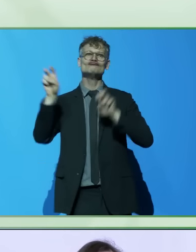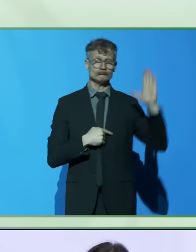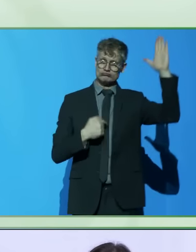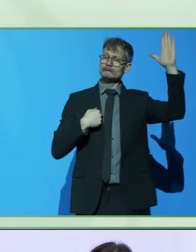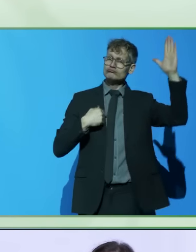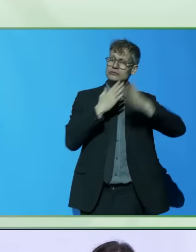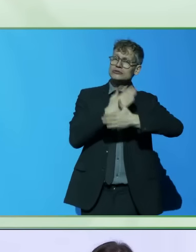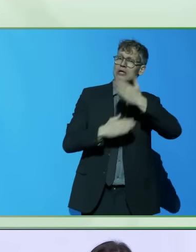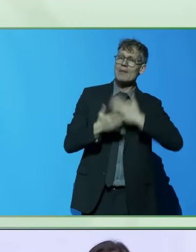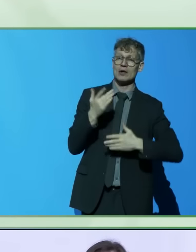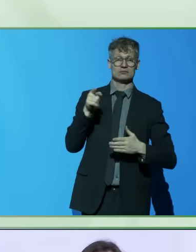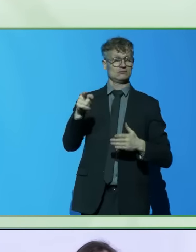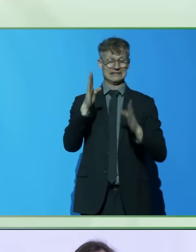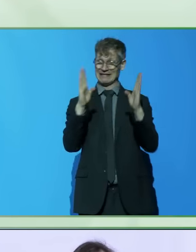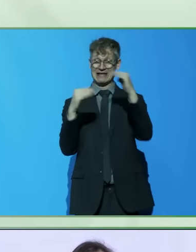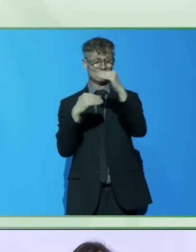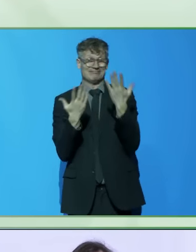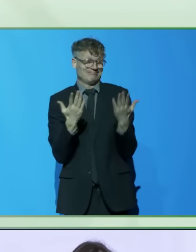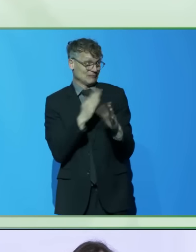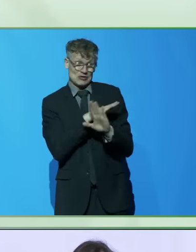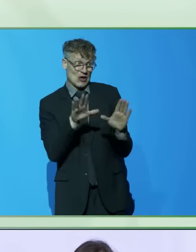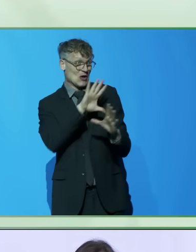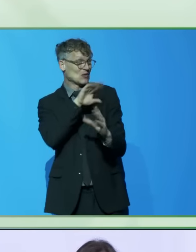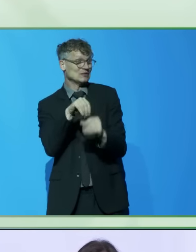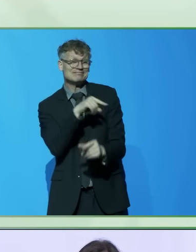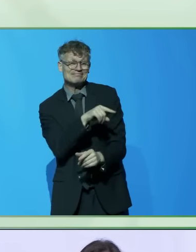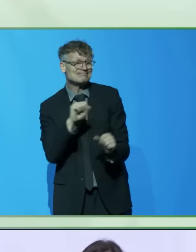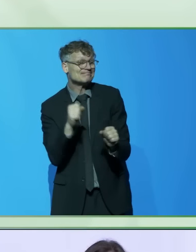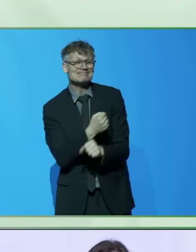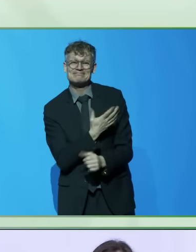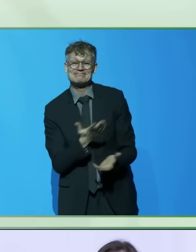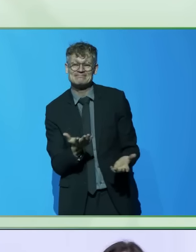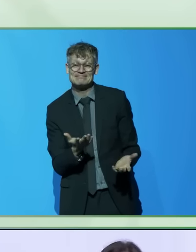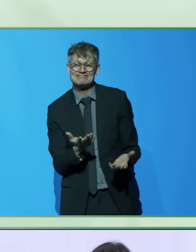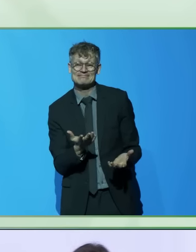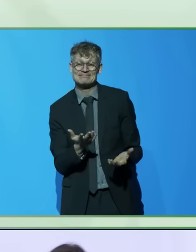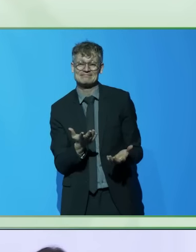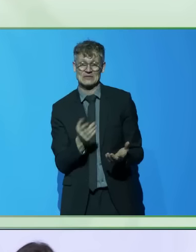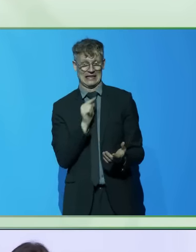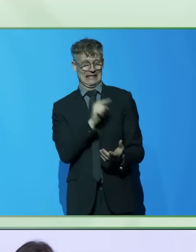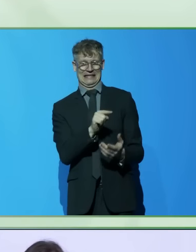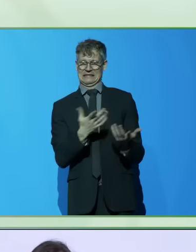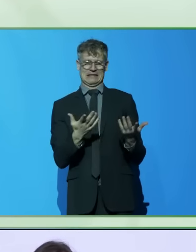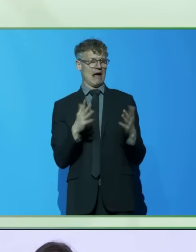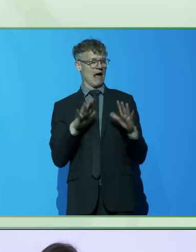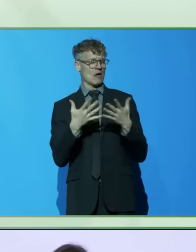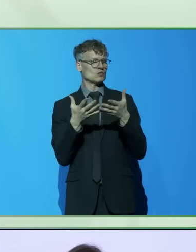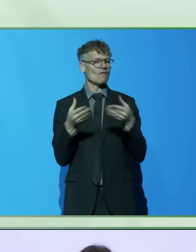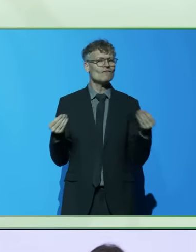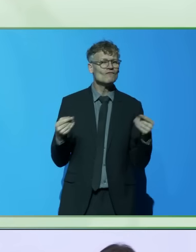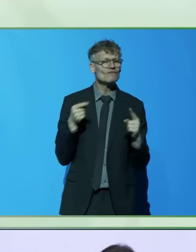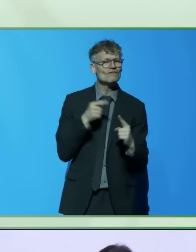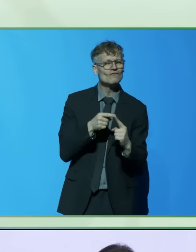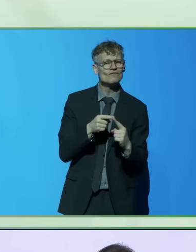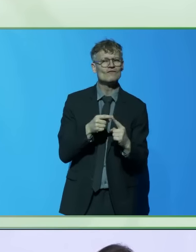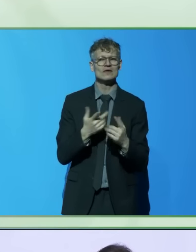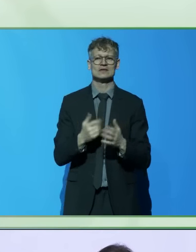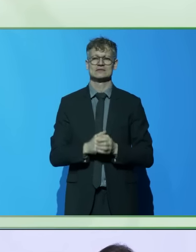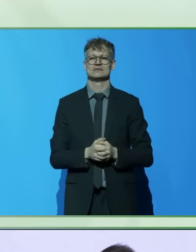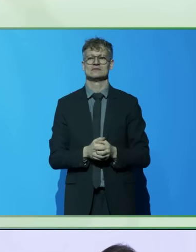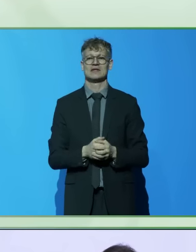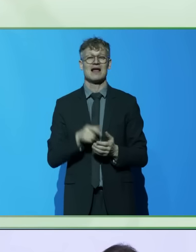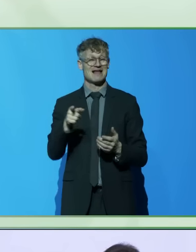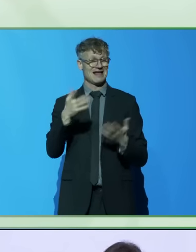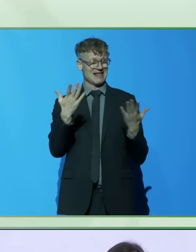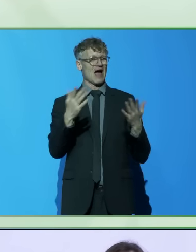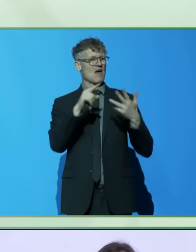many definitively to solve for, to ensure people do not fall through the cracks. And lastly, in product and service design, whether it's fashion, I'll tell you more about